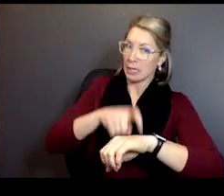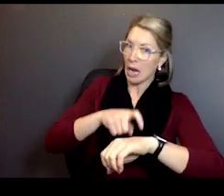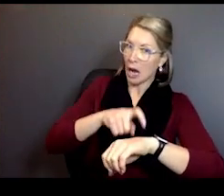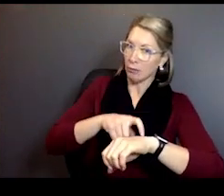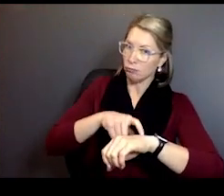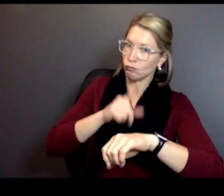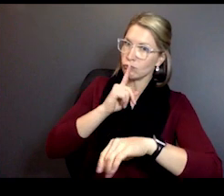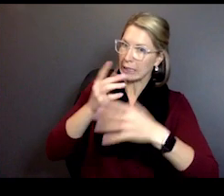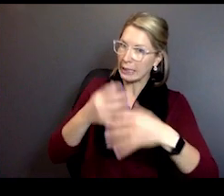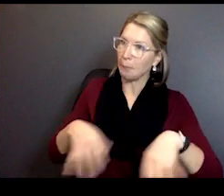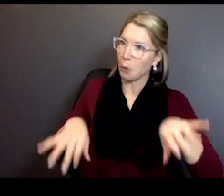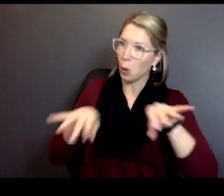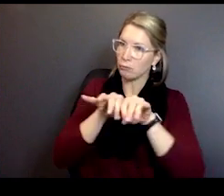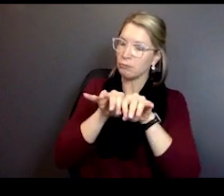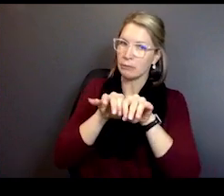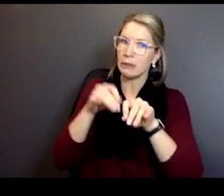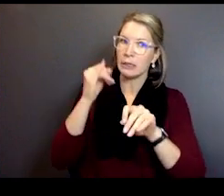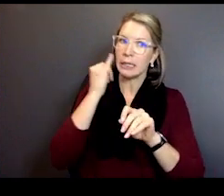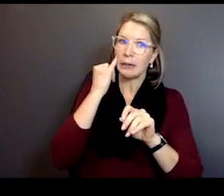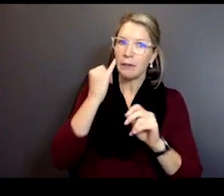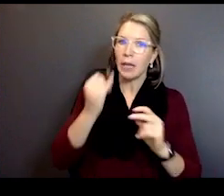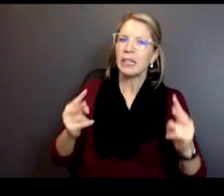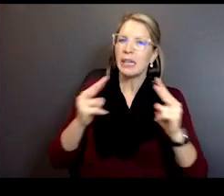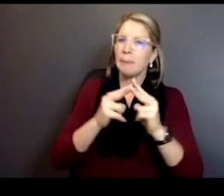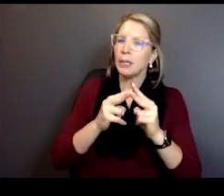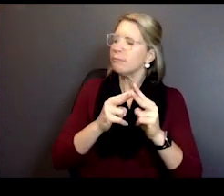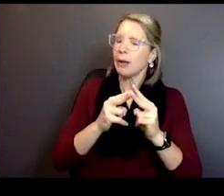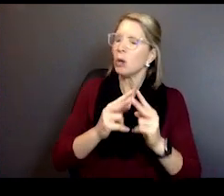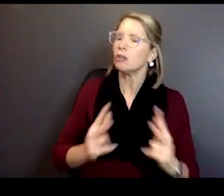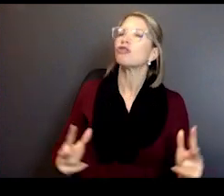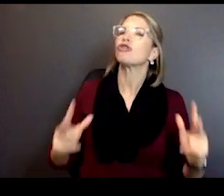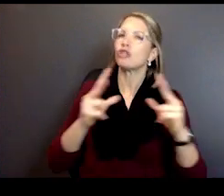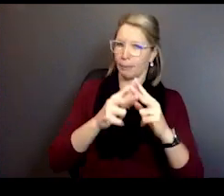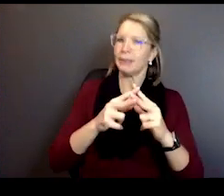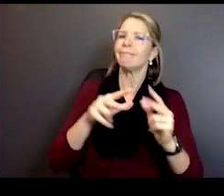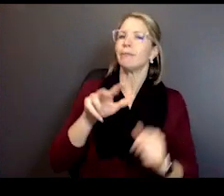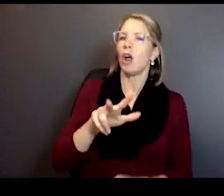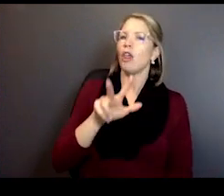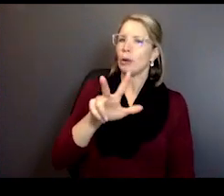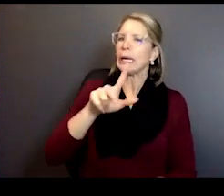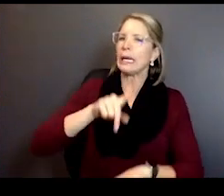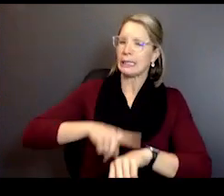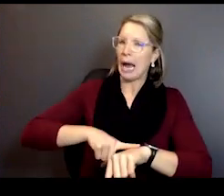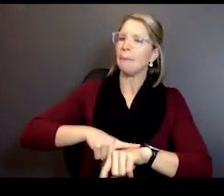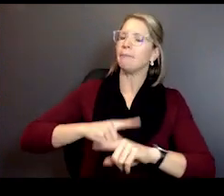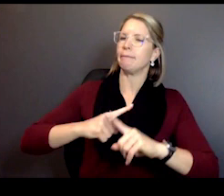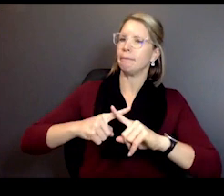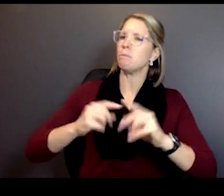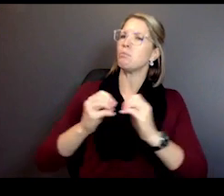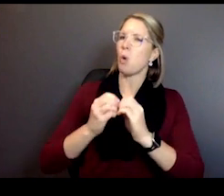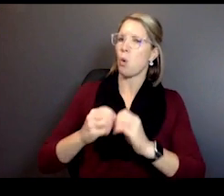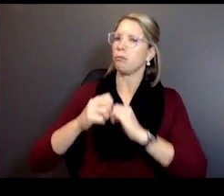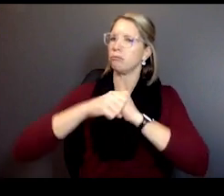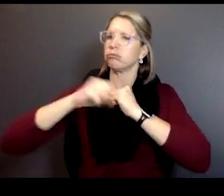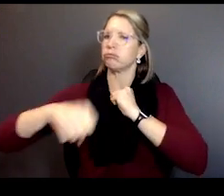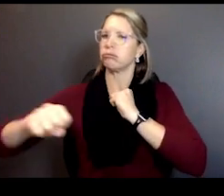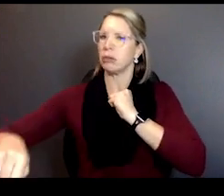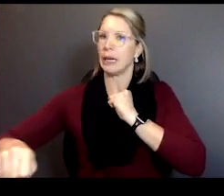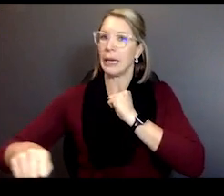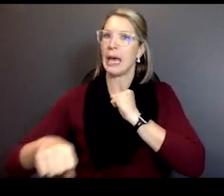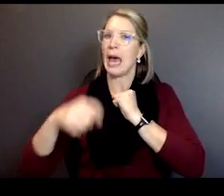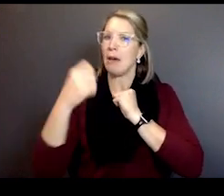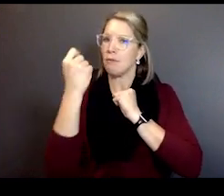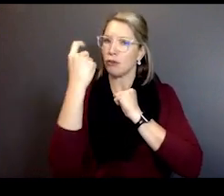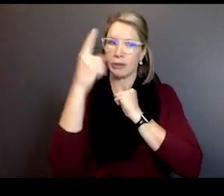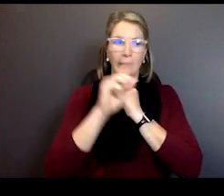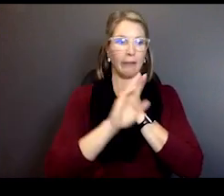considered inordinate if the activity takes at least 3 times longer than it would for an individual of similar age without